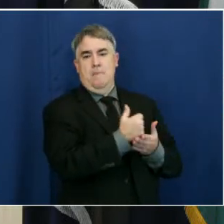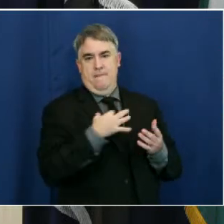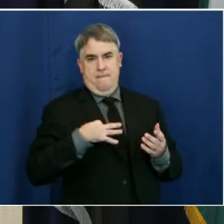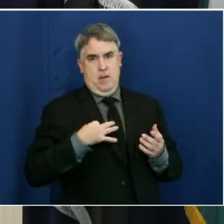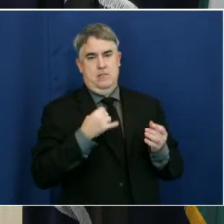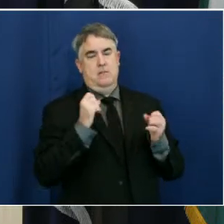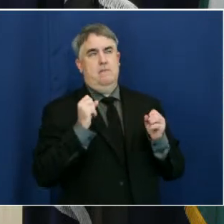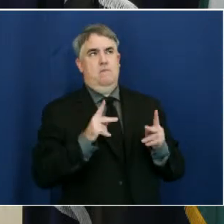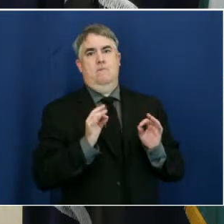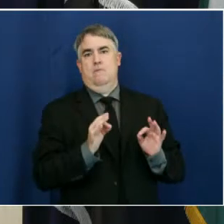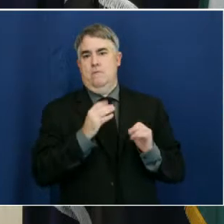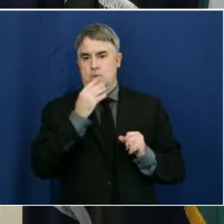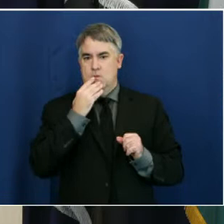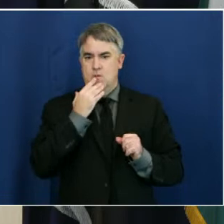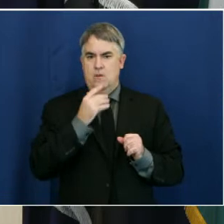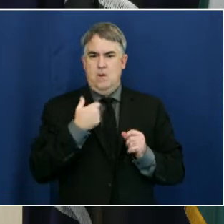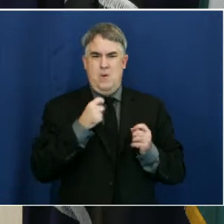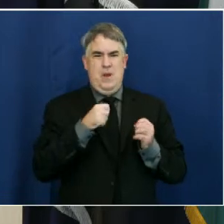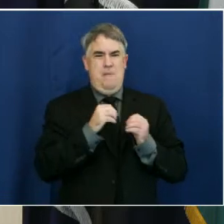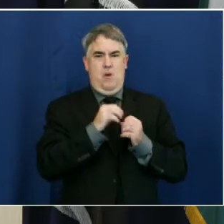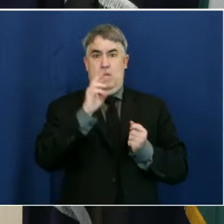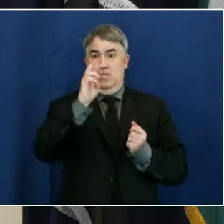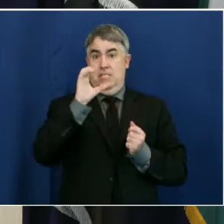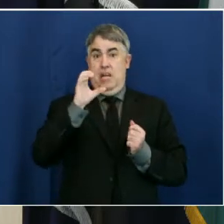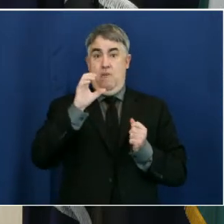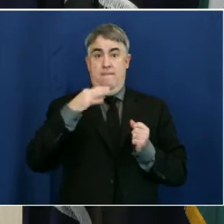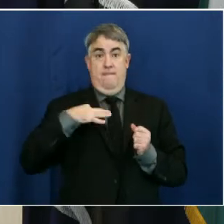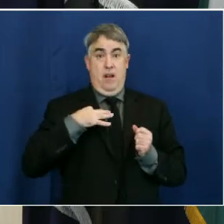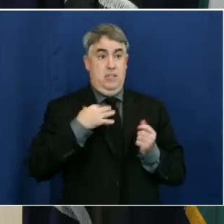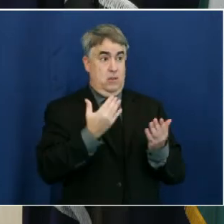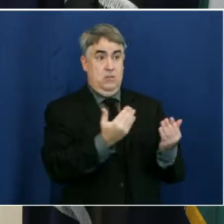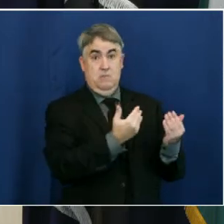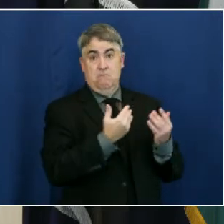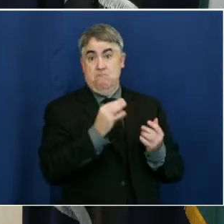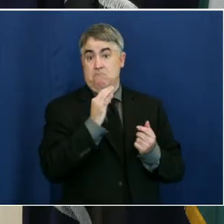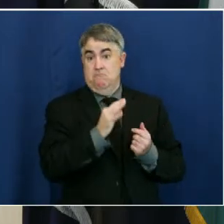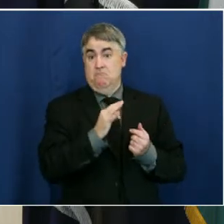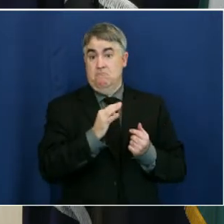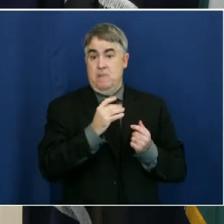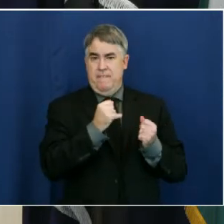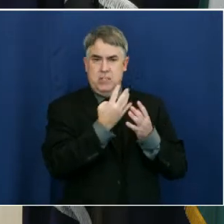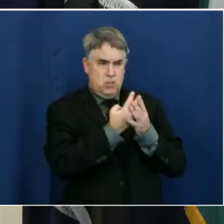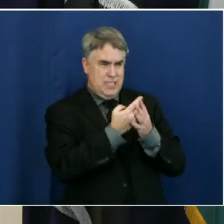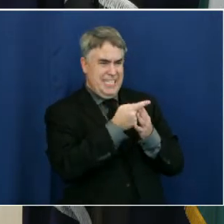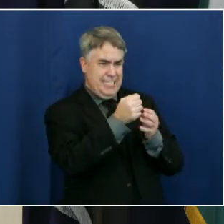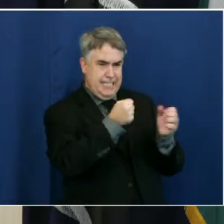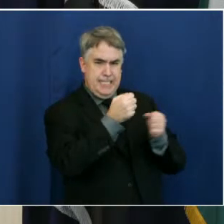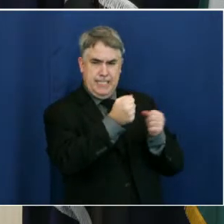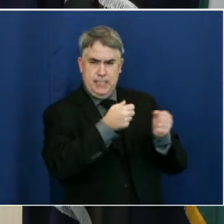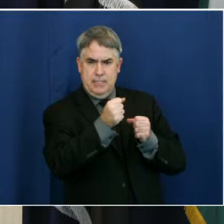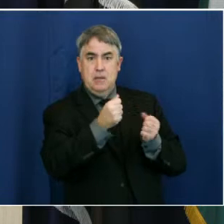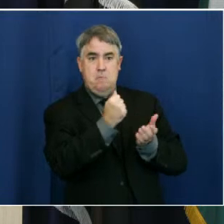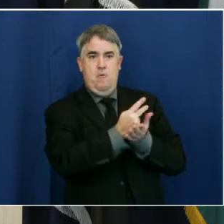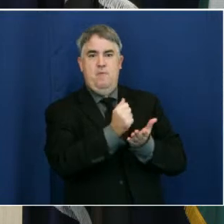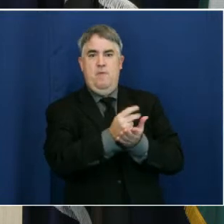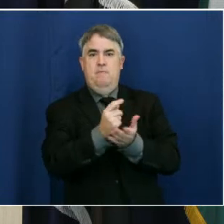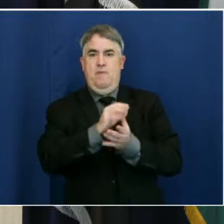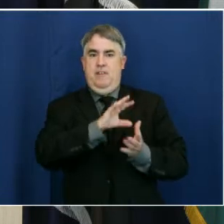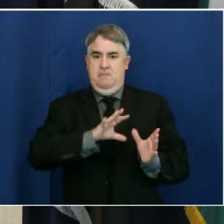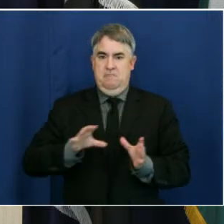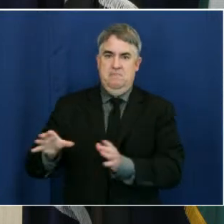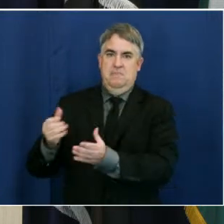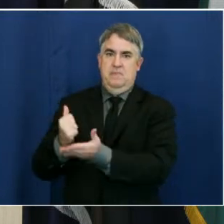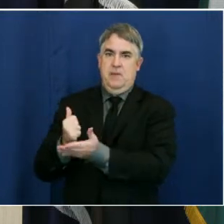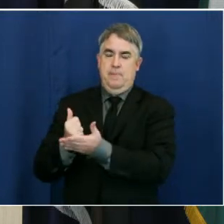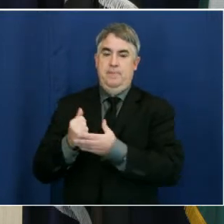than 600 volunteers that we expect to have cleared to work by the end of the weekend. The lack of those has not impeded our